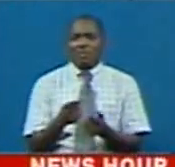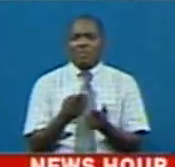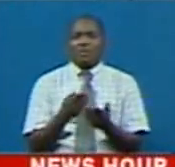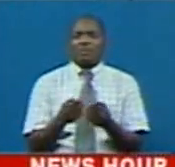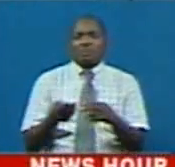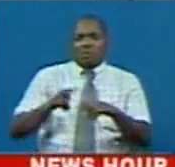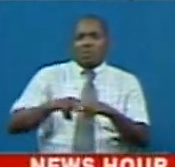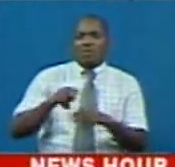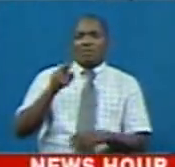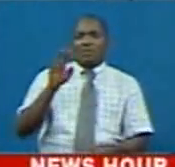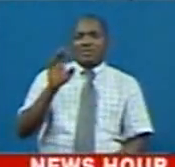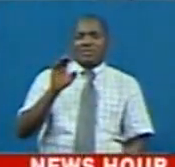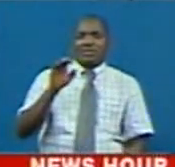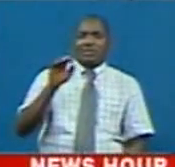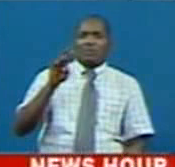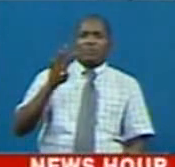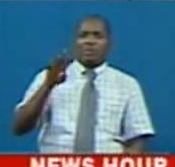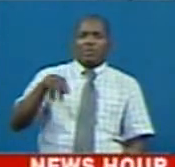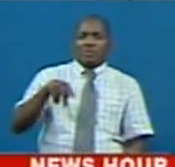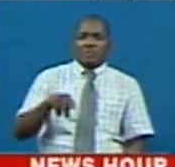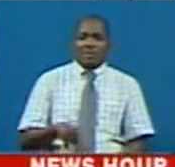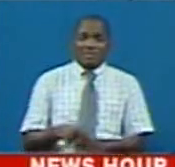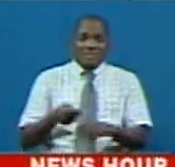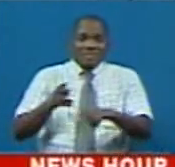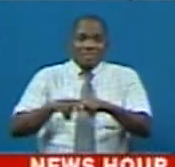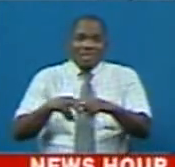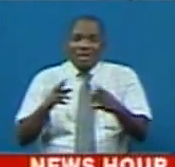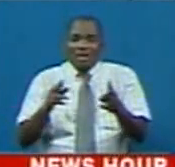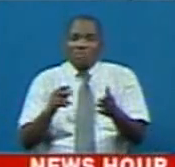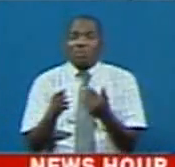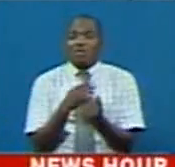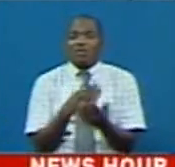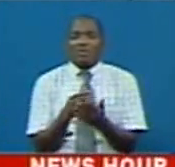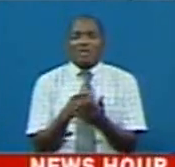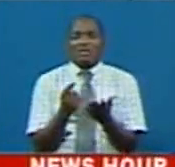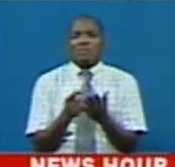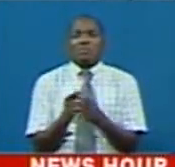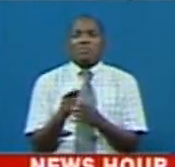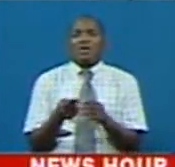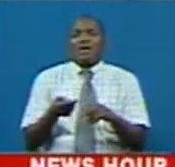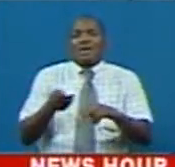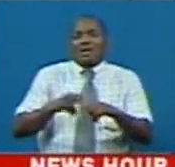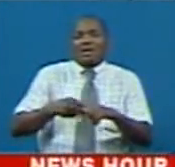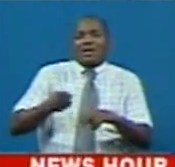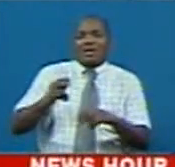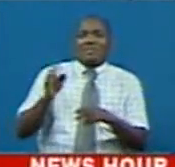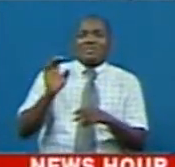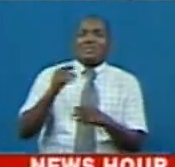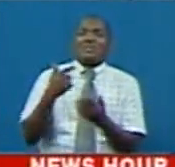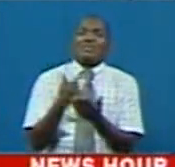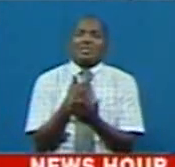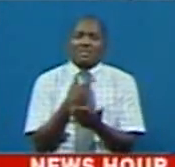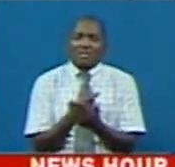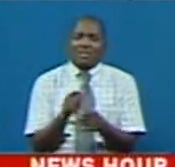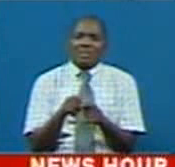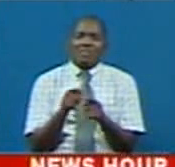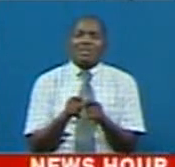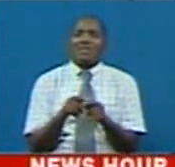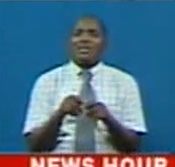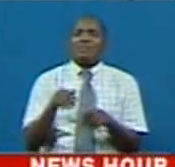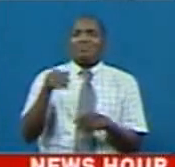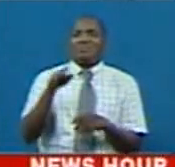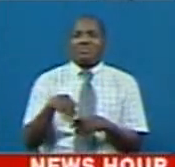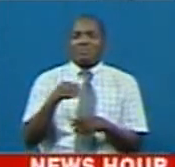5 cedis 24 pesos per liter. The increase comes despite the nominal appreciation of the Ghana cedi and a relatively stable